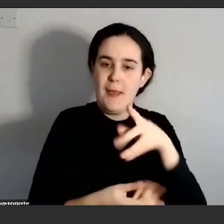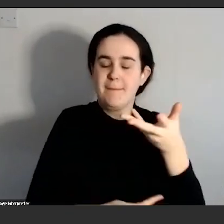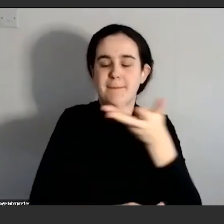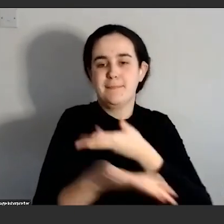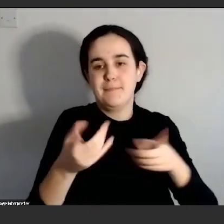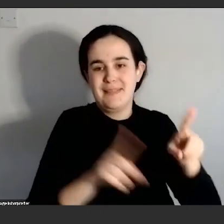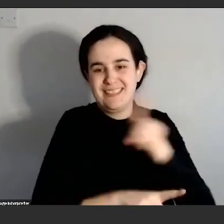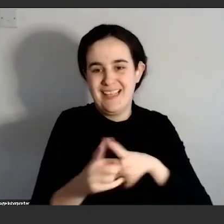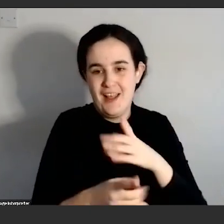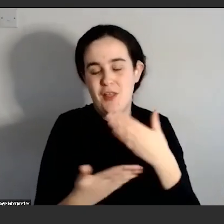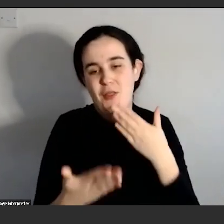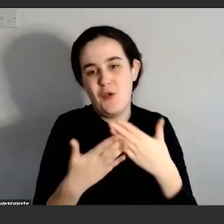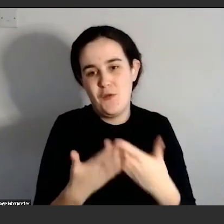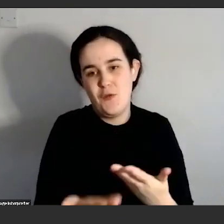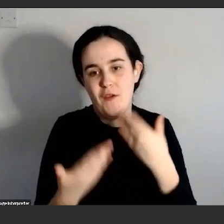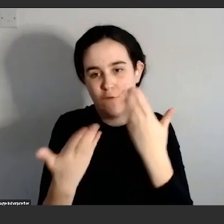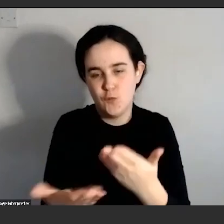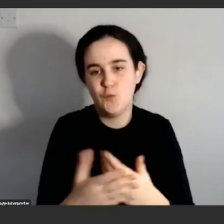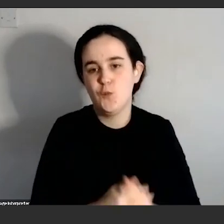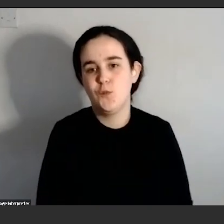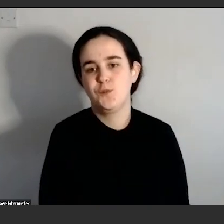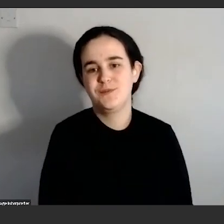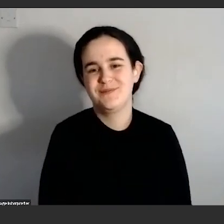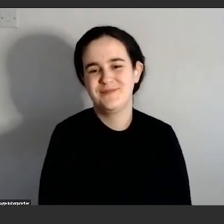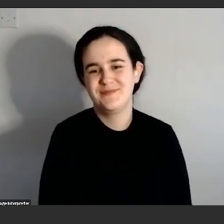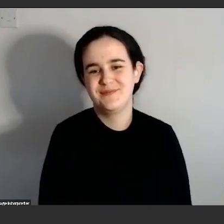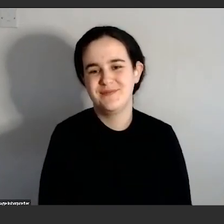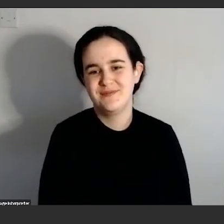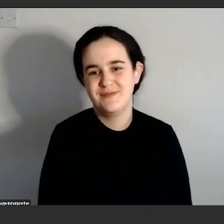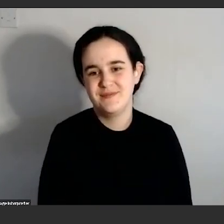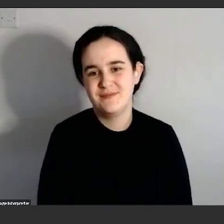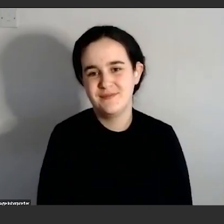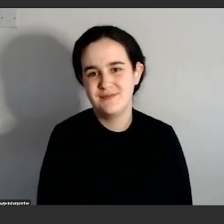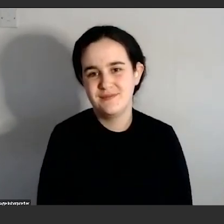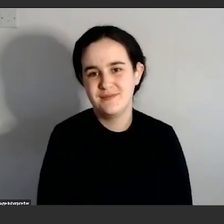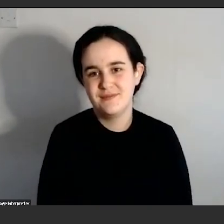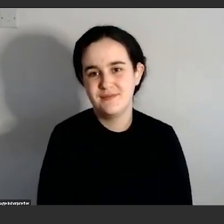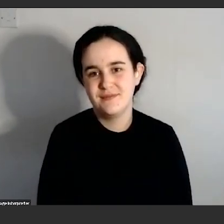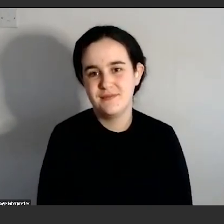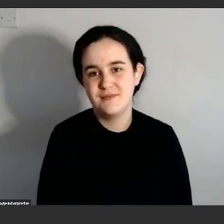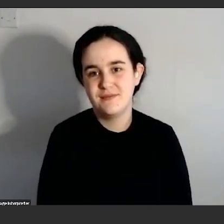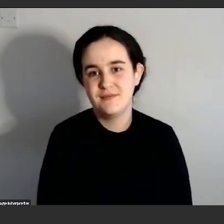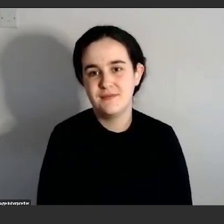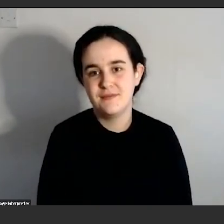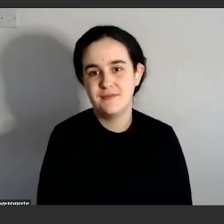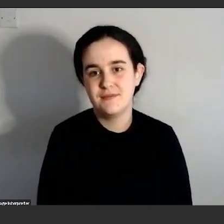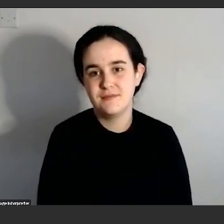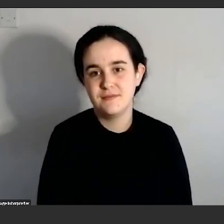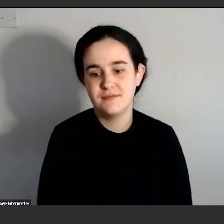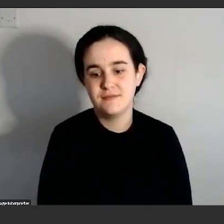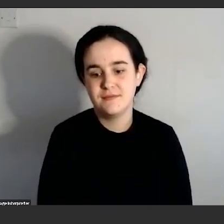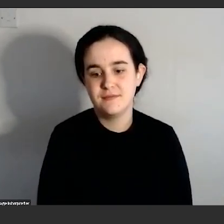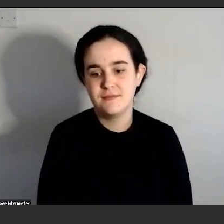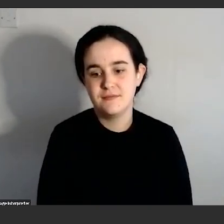to co-sponsor the 2022 Global Disability Summit. My participation